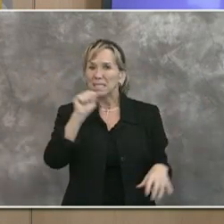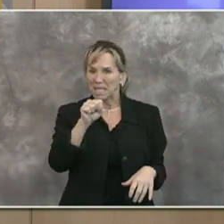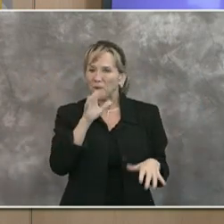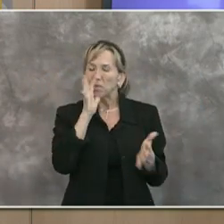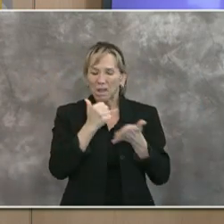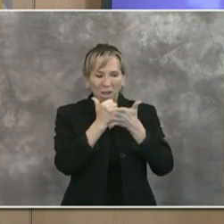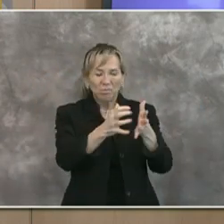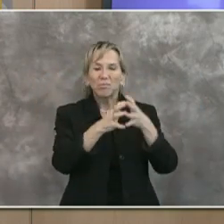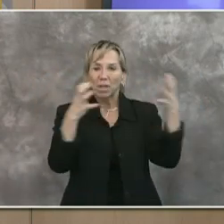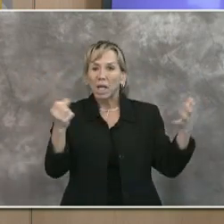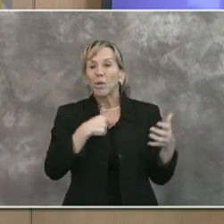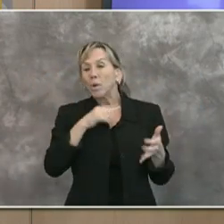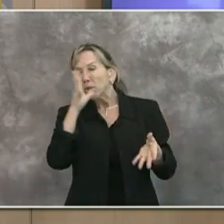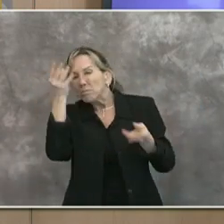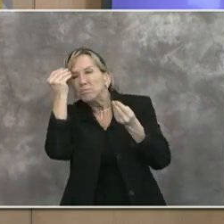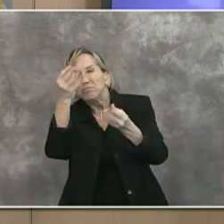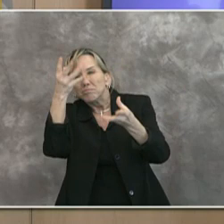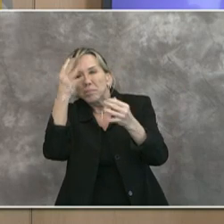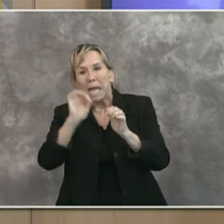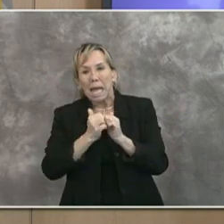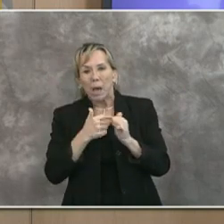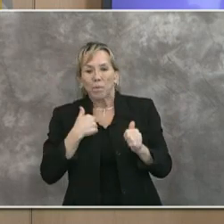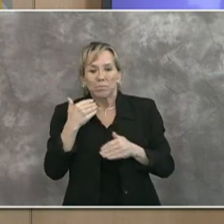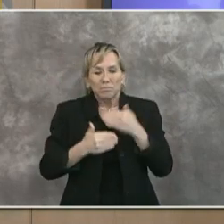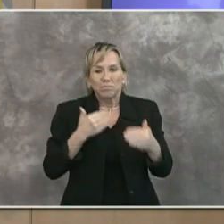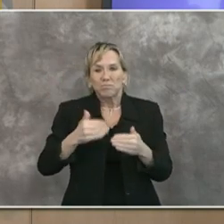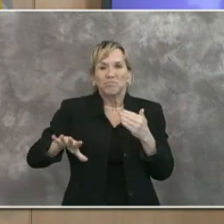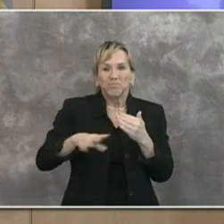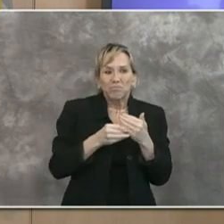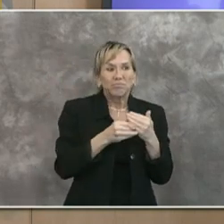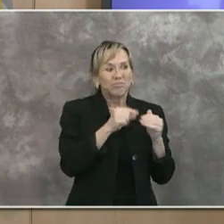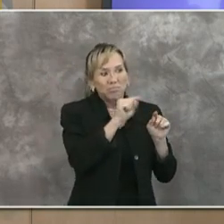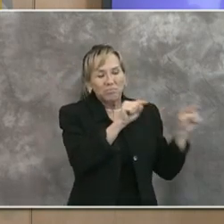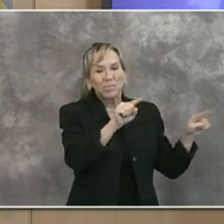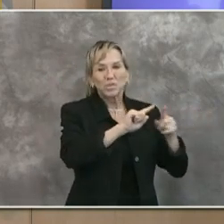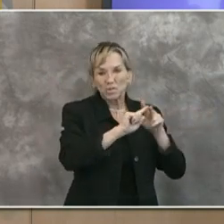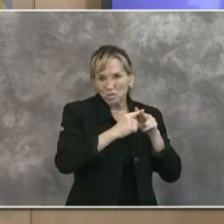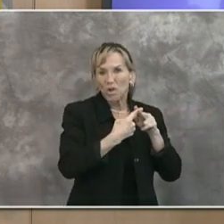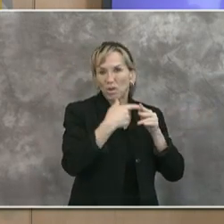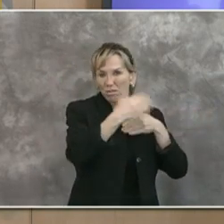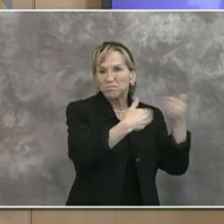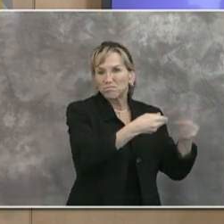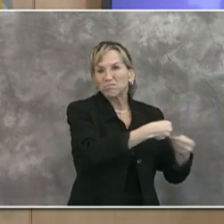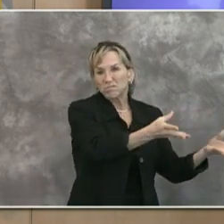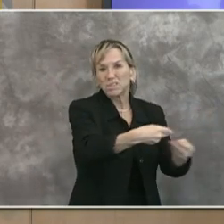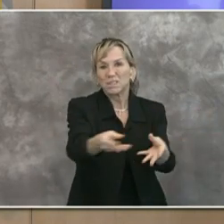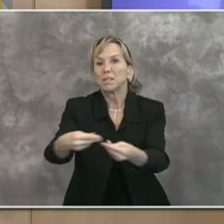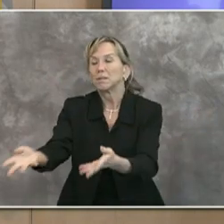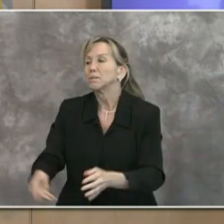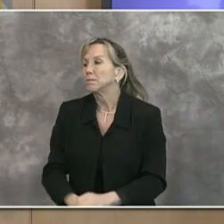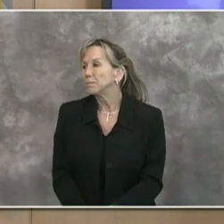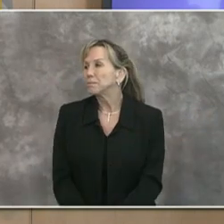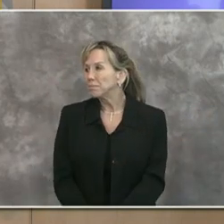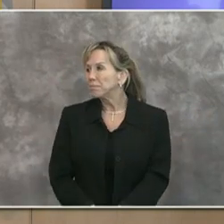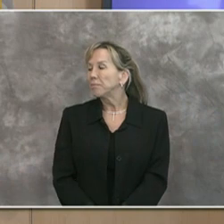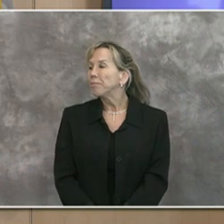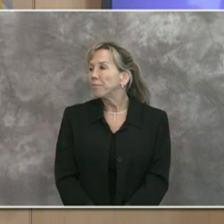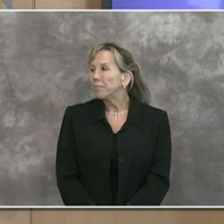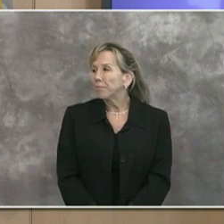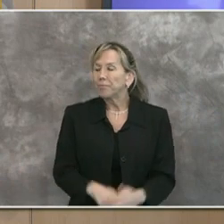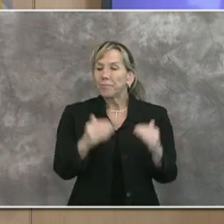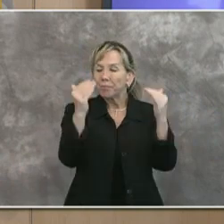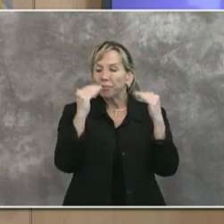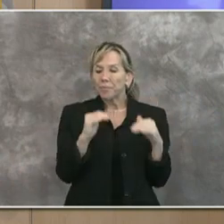swiftly as we can to implementation and rollout. All right, thank you, Supervisor Fletcher. This next question is